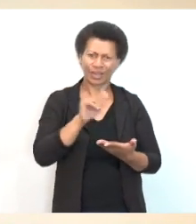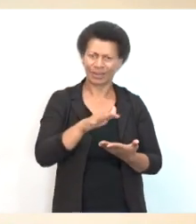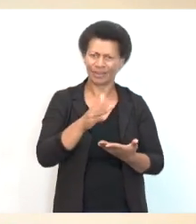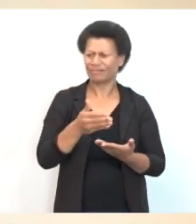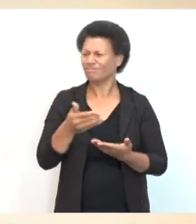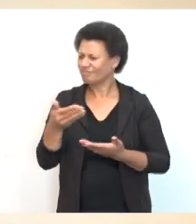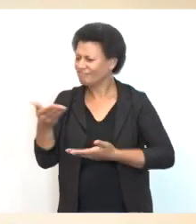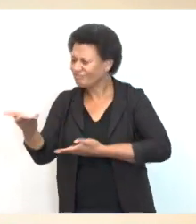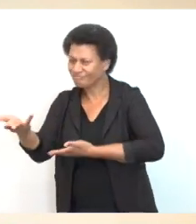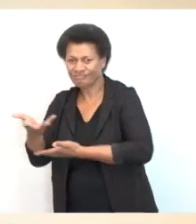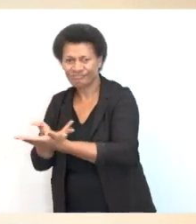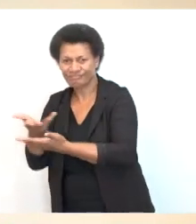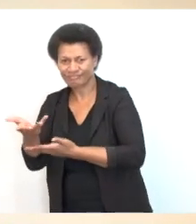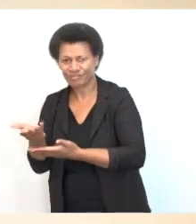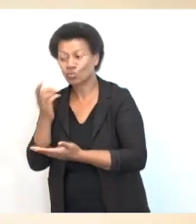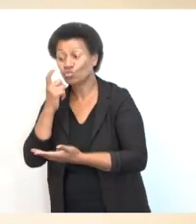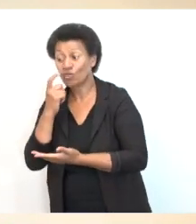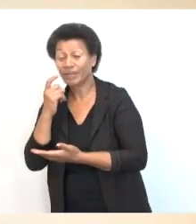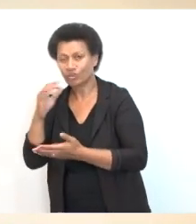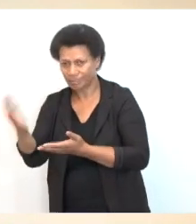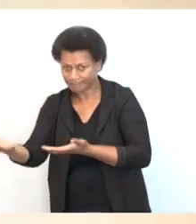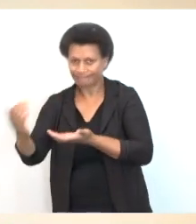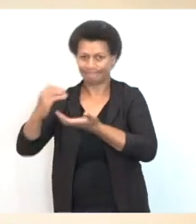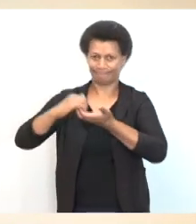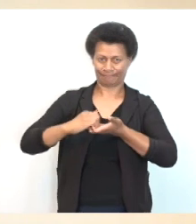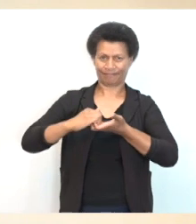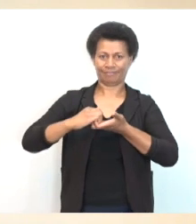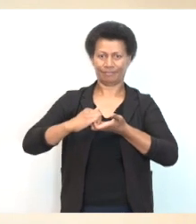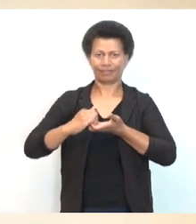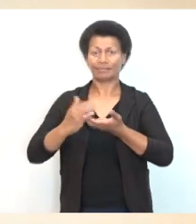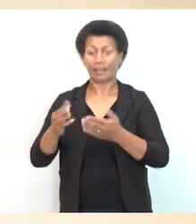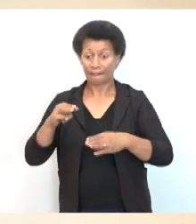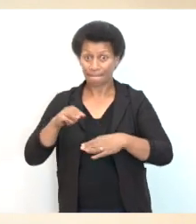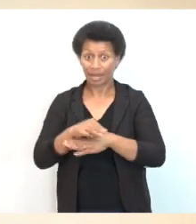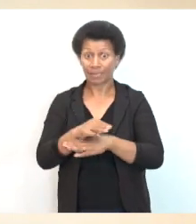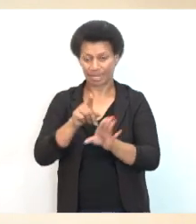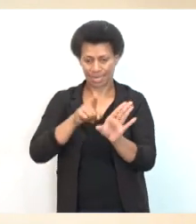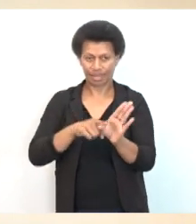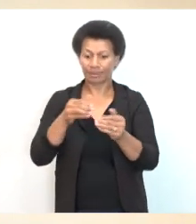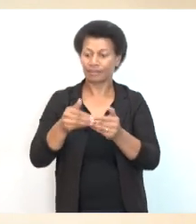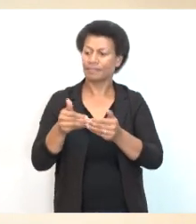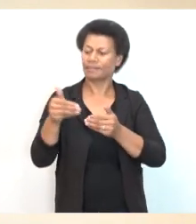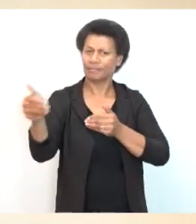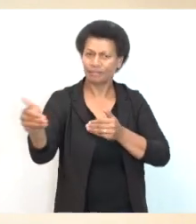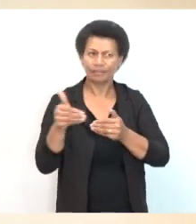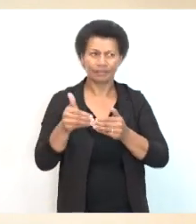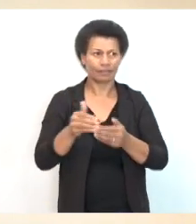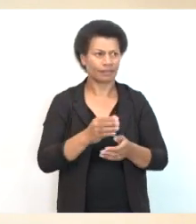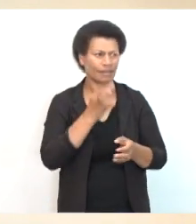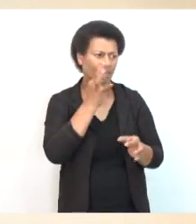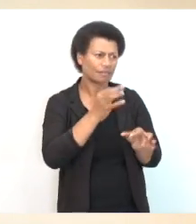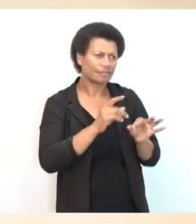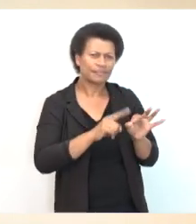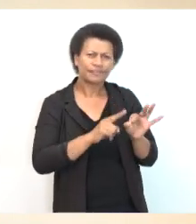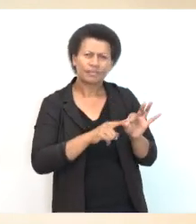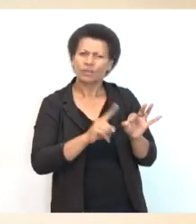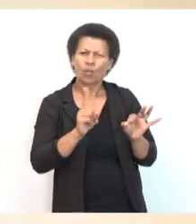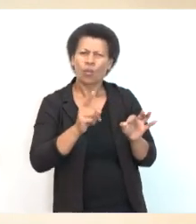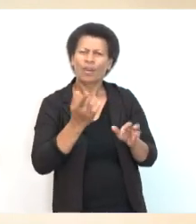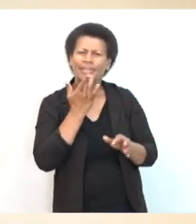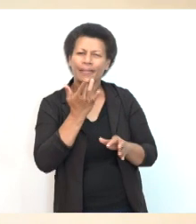a policies, on issues where we can actually meet and discuss way forward. What is the Pacific